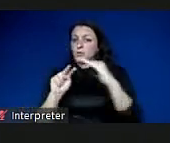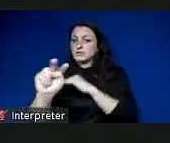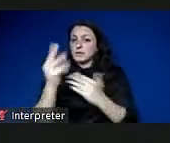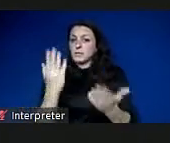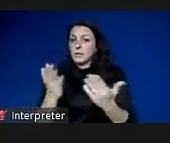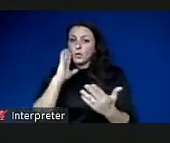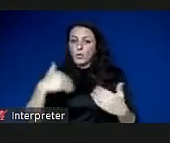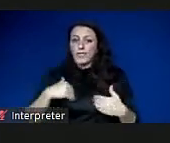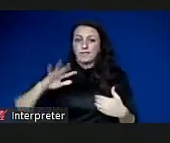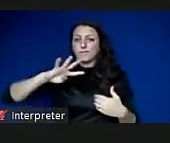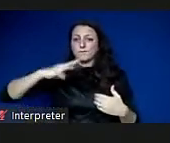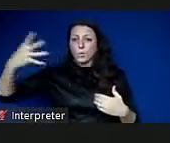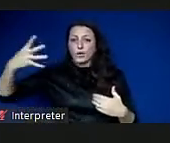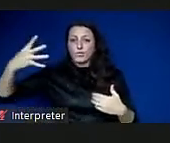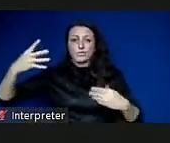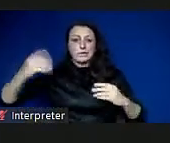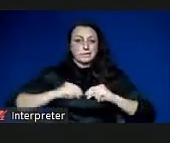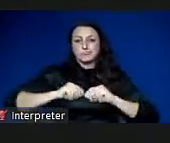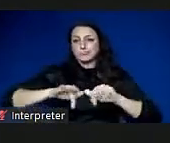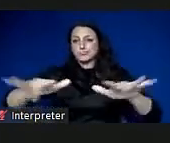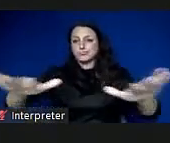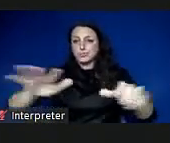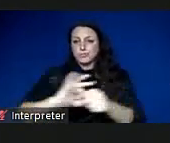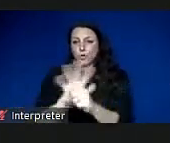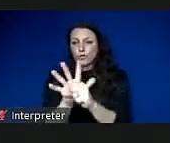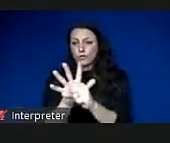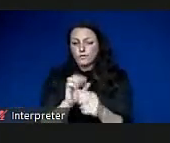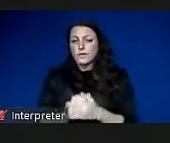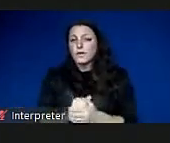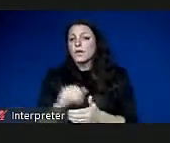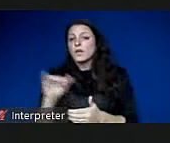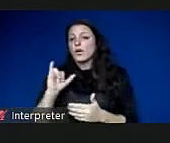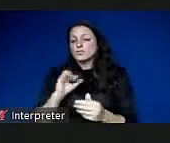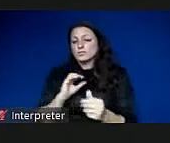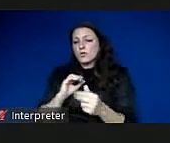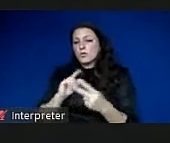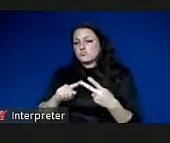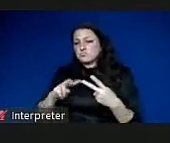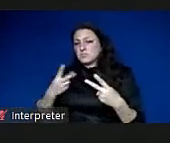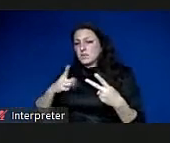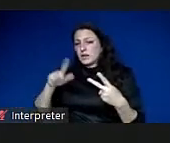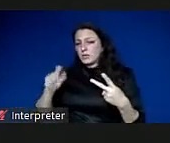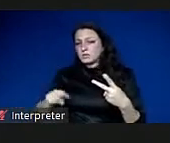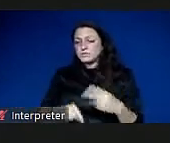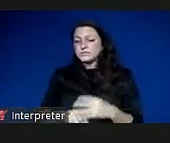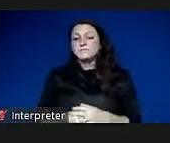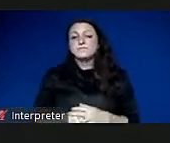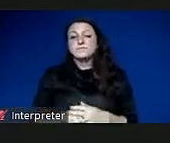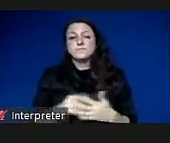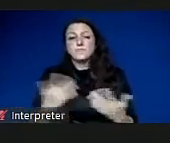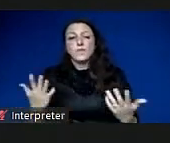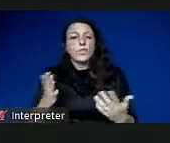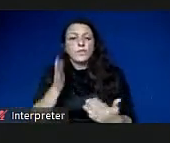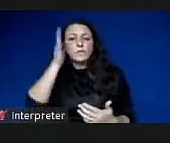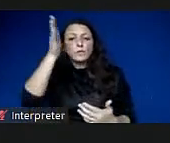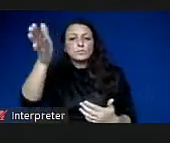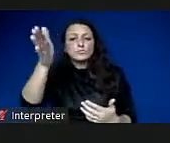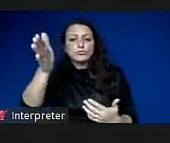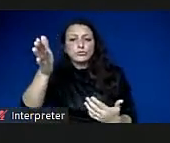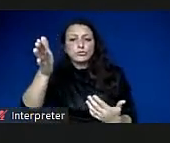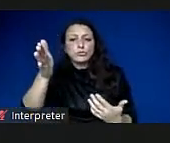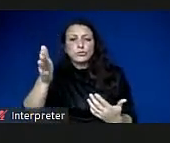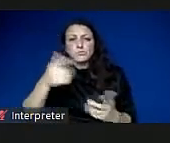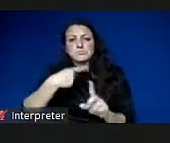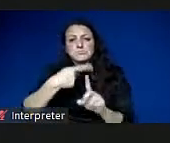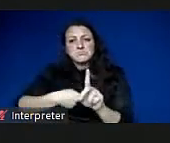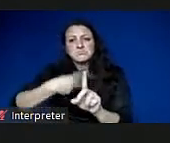fourth surge, and also kind of follow up. What do you anticipate the future, the coming months looking